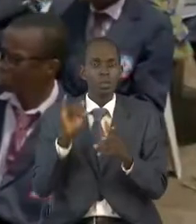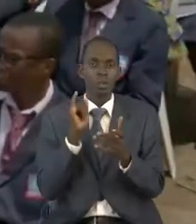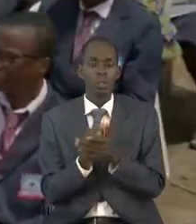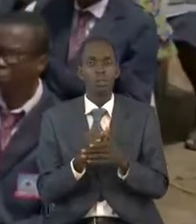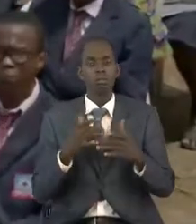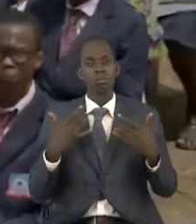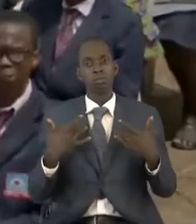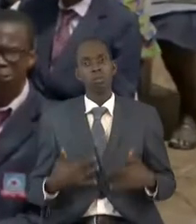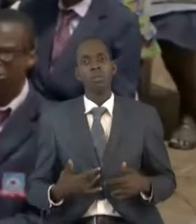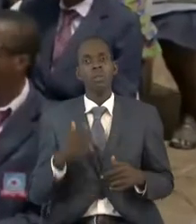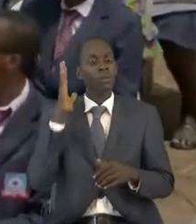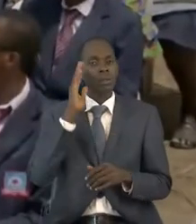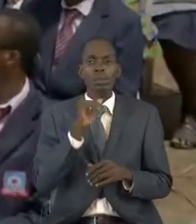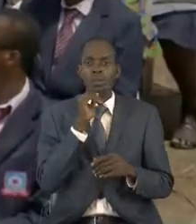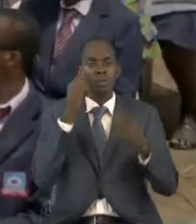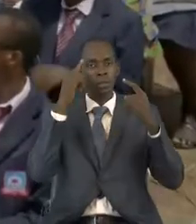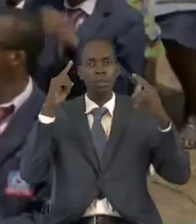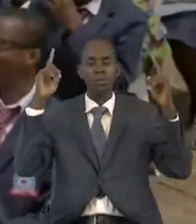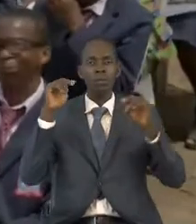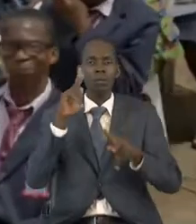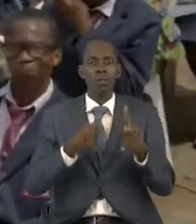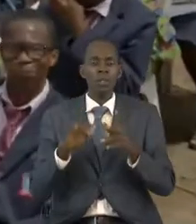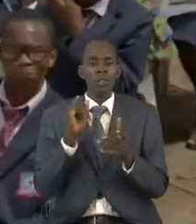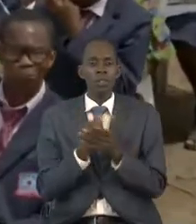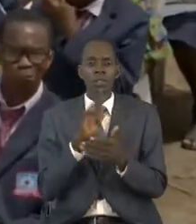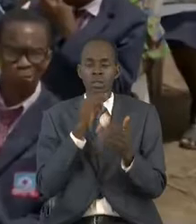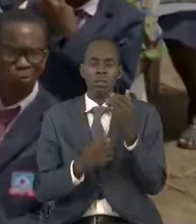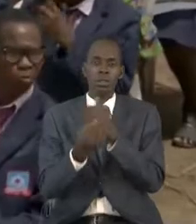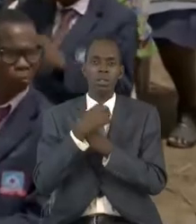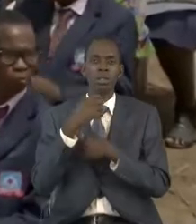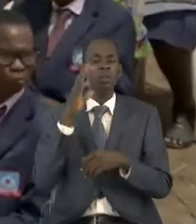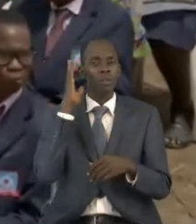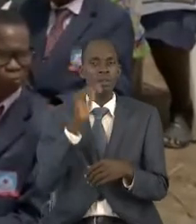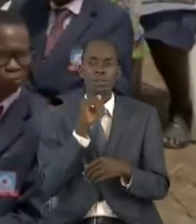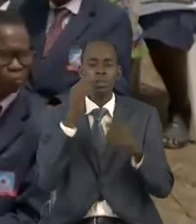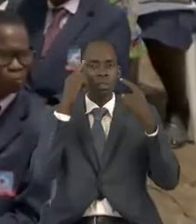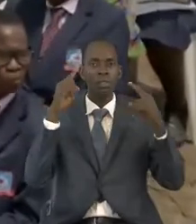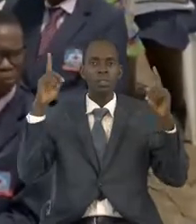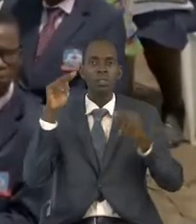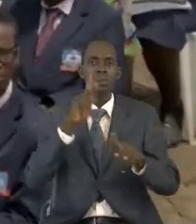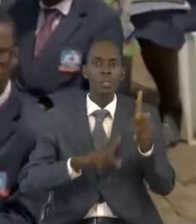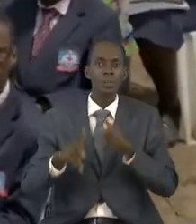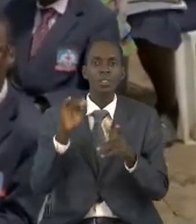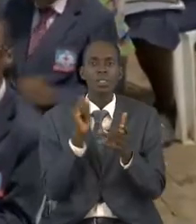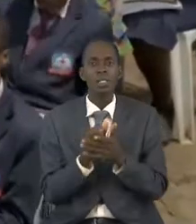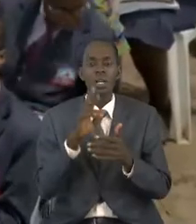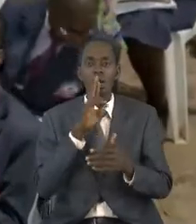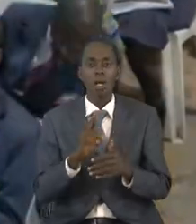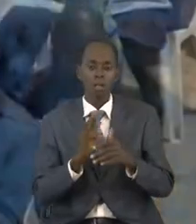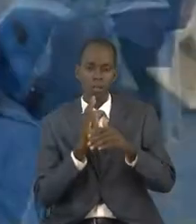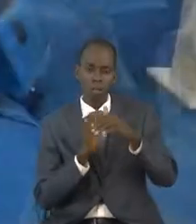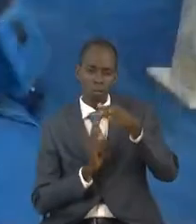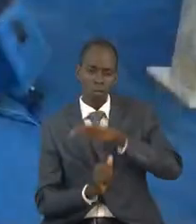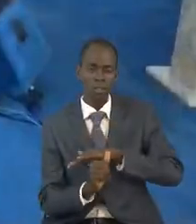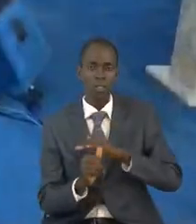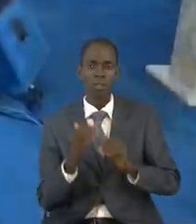not make it. The people who are conquered, they'll not make it. The people who are subjected to evil and